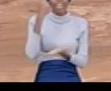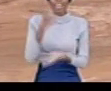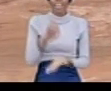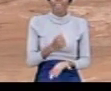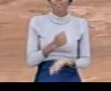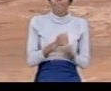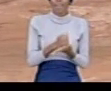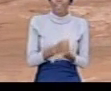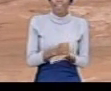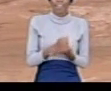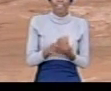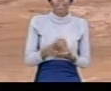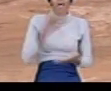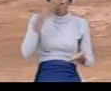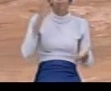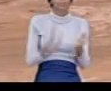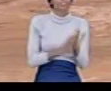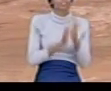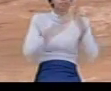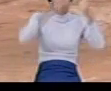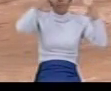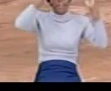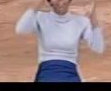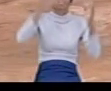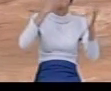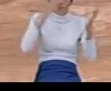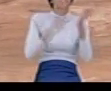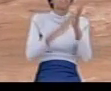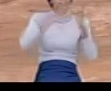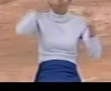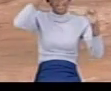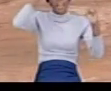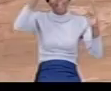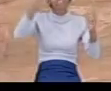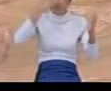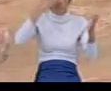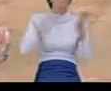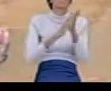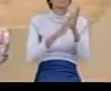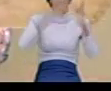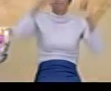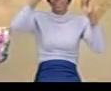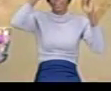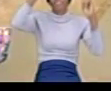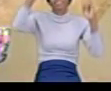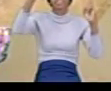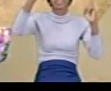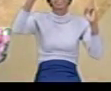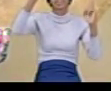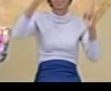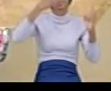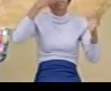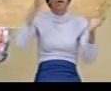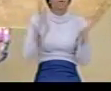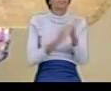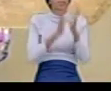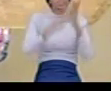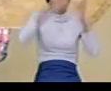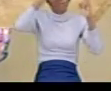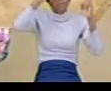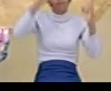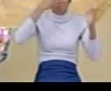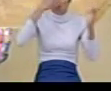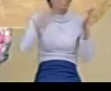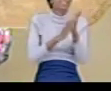hallelujah, amen. Praise God, praise him, praise him, praise him, praise him, praise